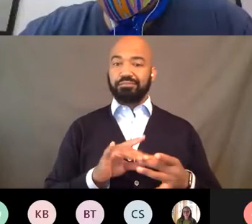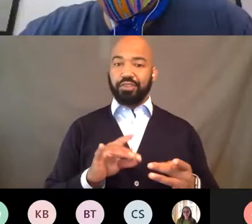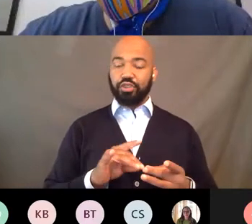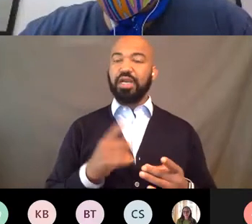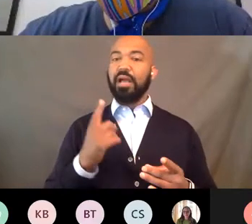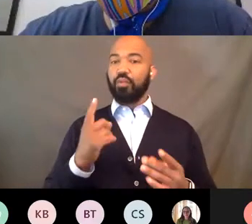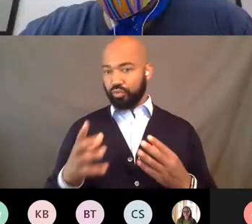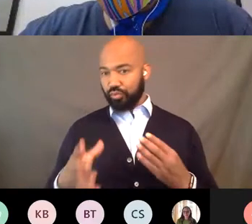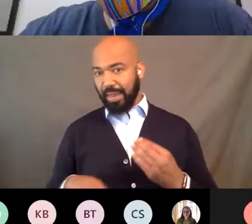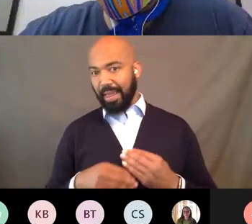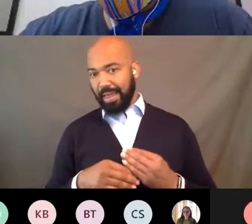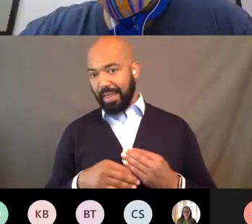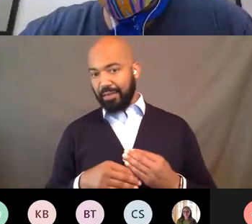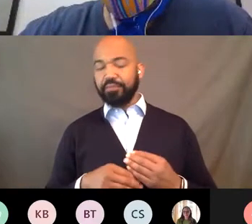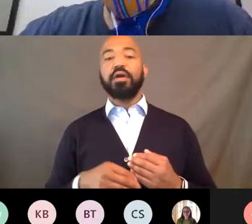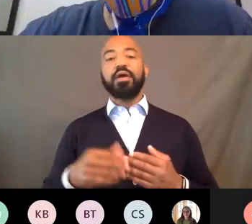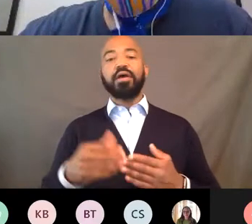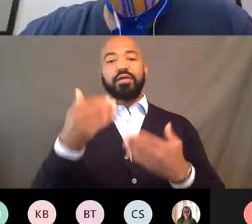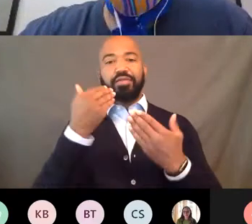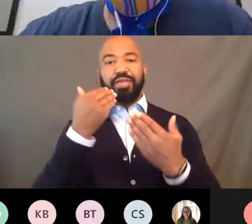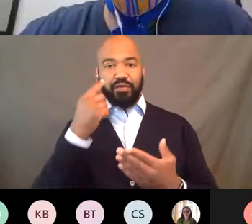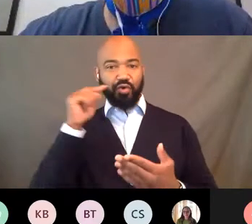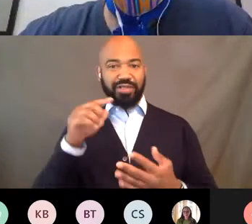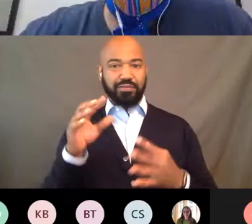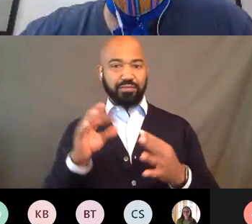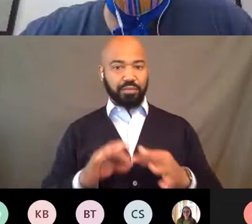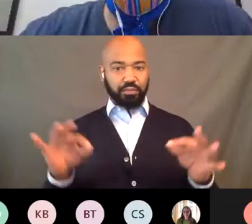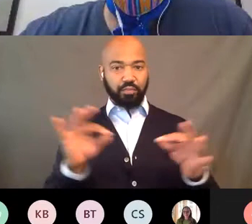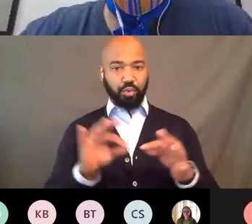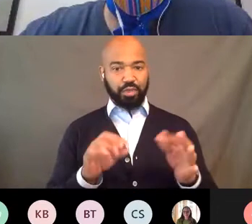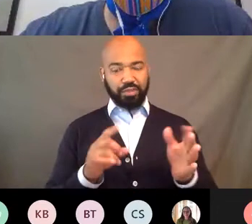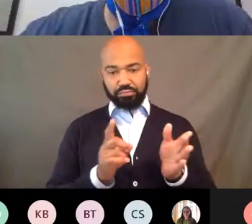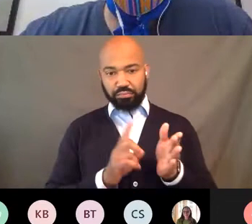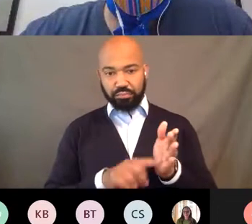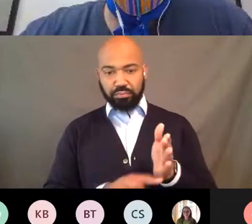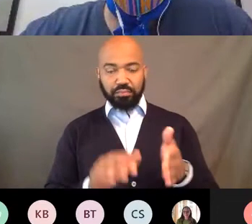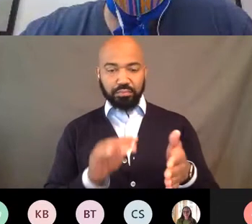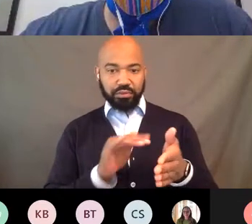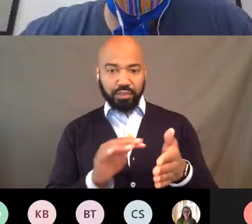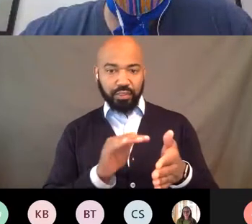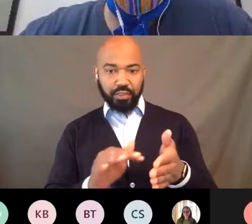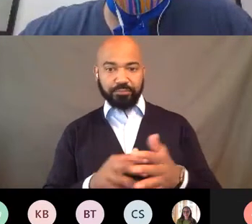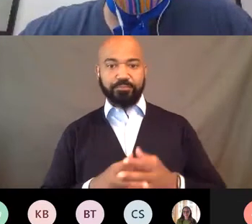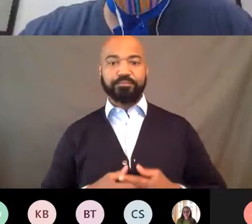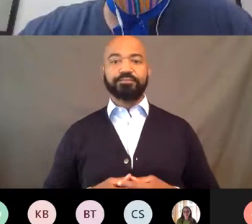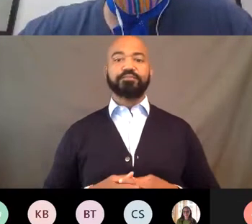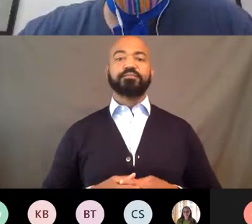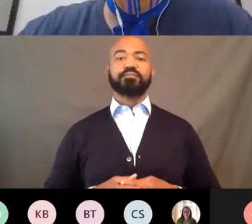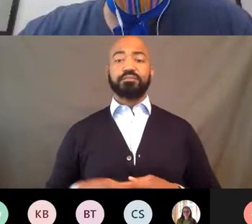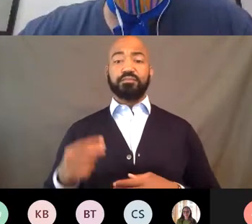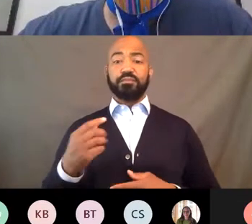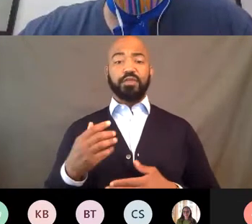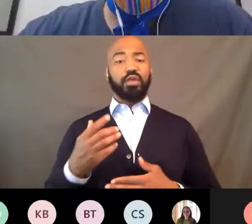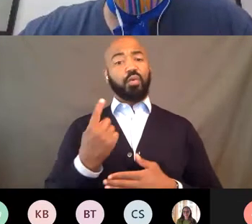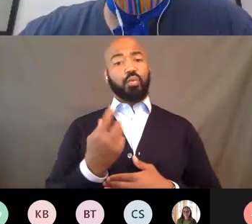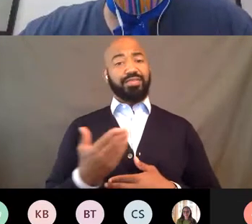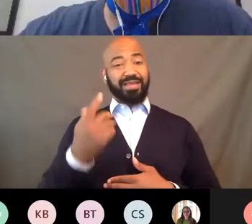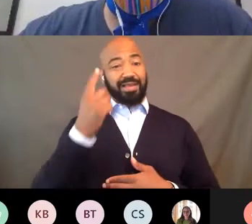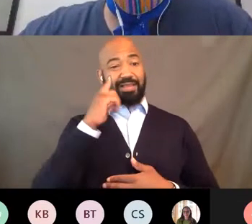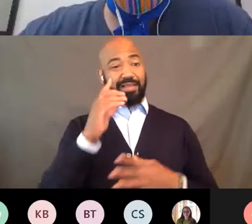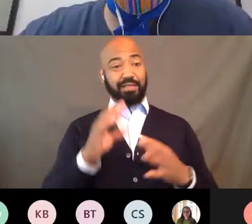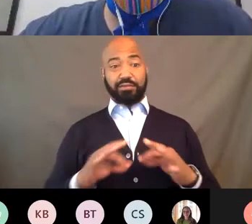study. A couple things that I quickly want to mention that I think bringing